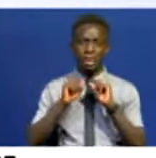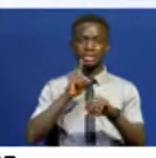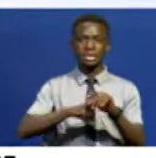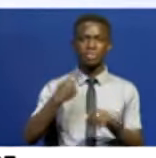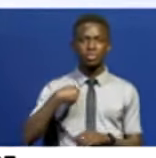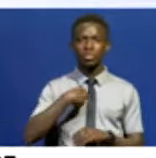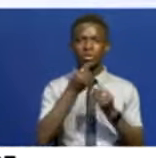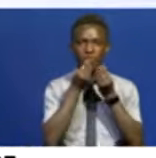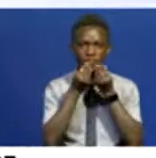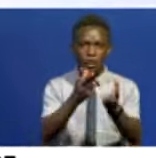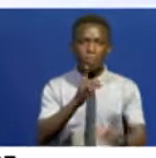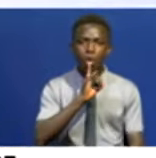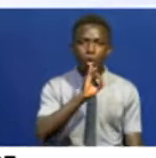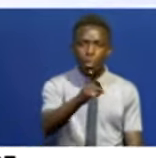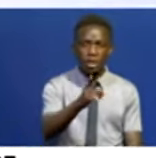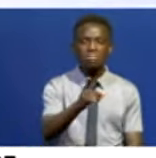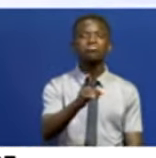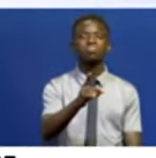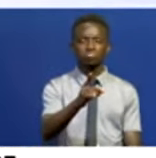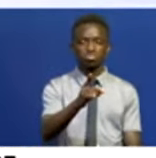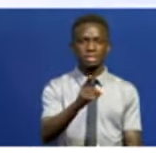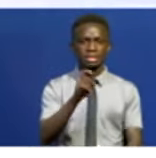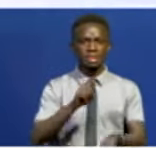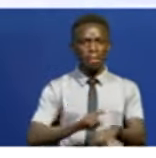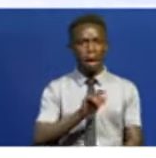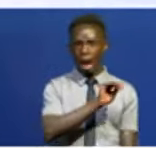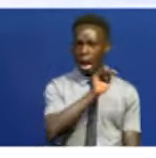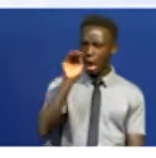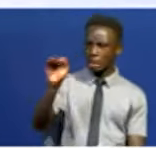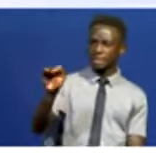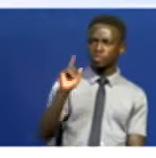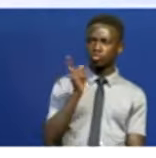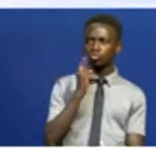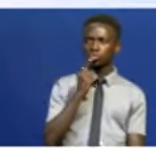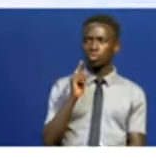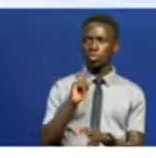instruction and we asked the ministry